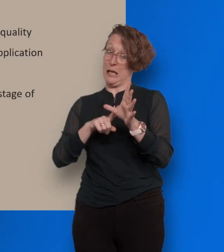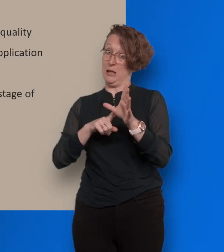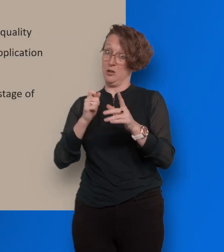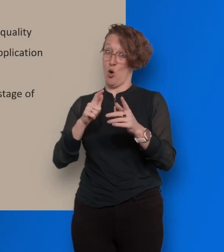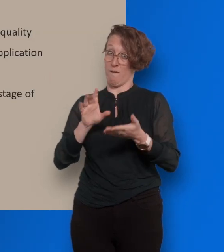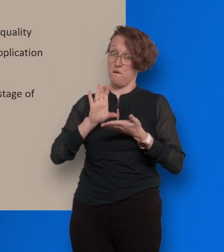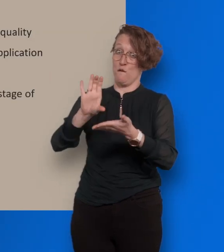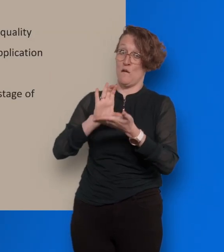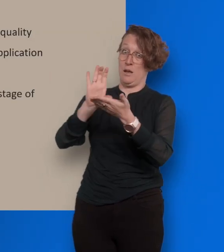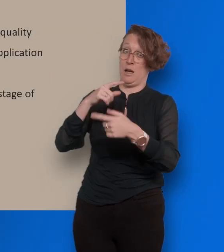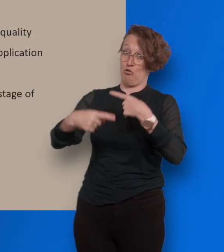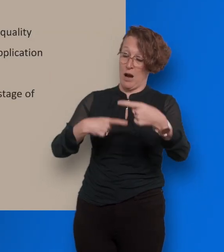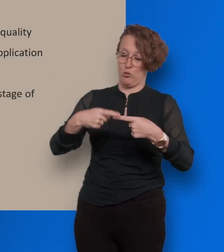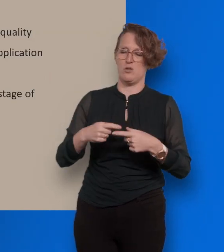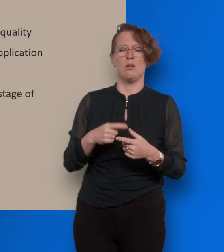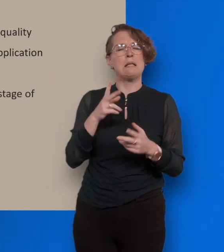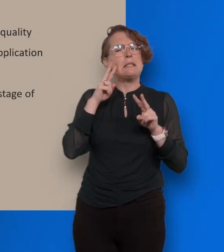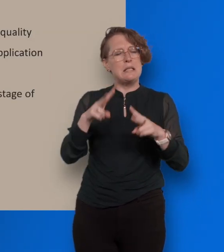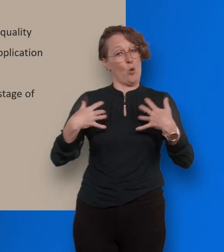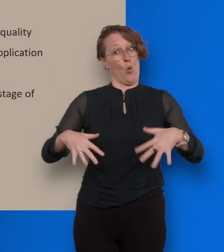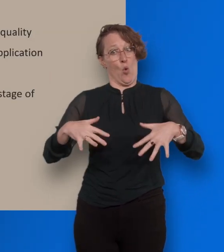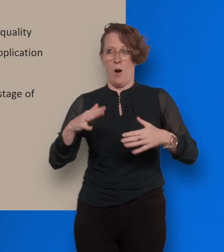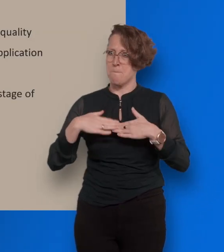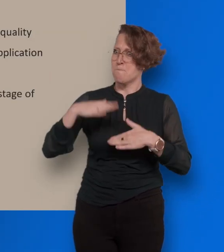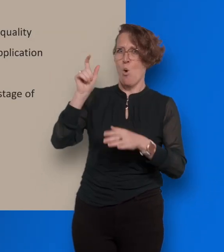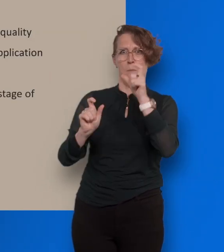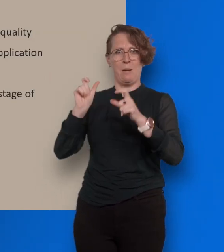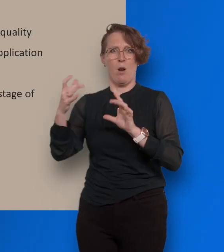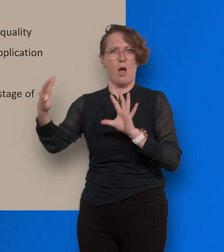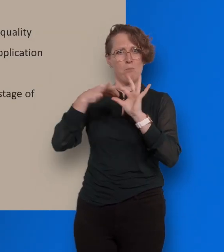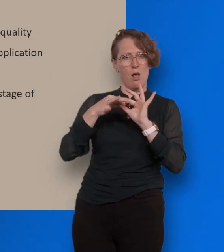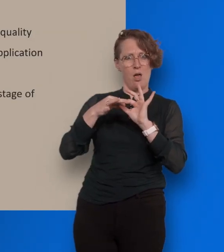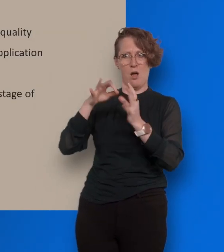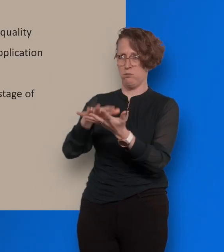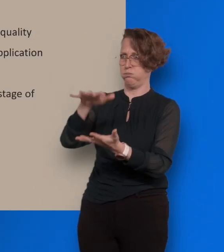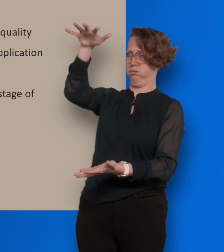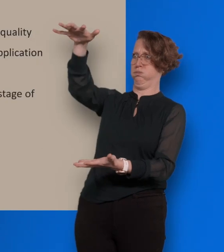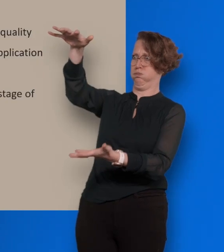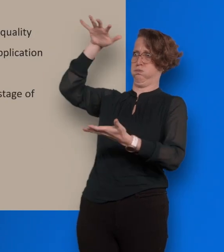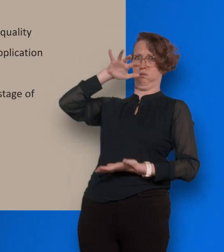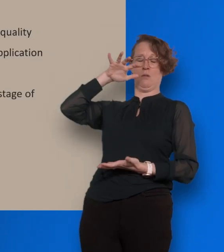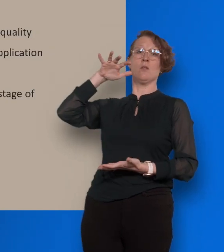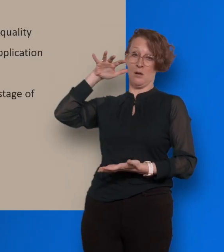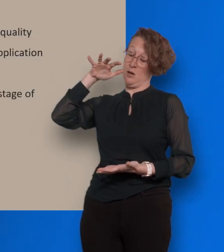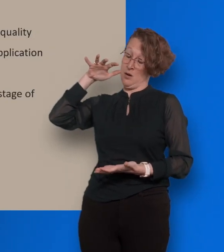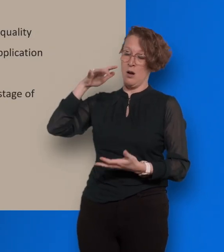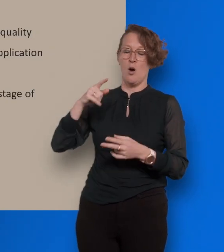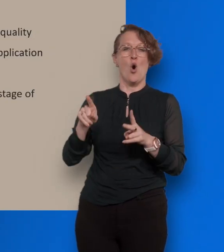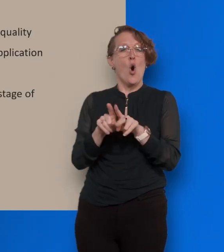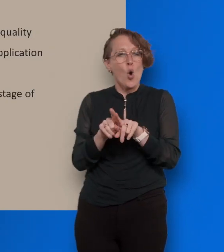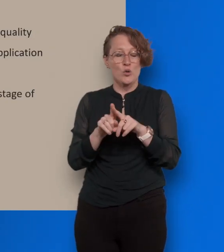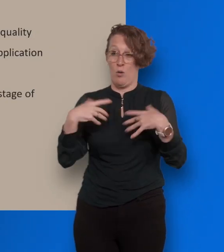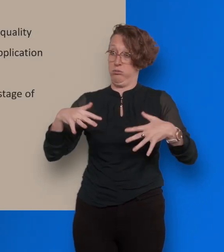We've seen a significant increase in the number of applications overall being submitted. We've seen a